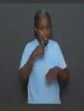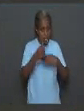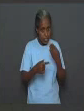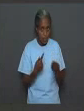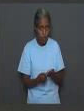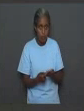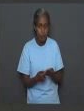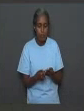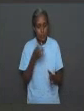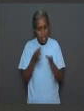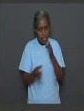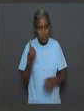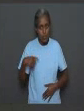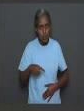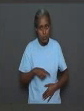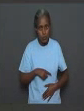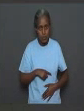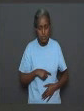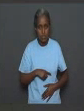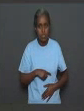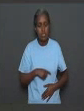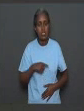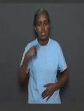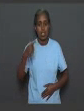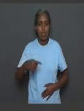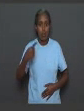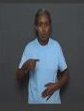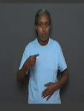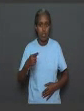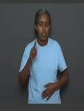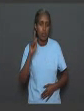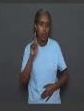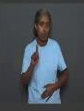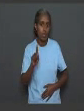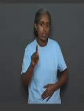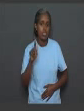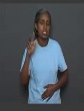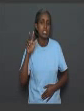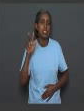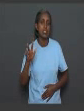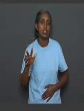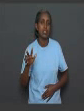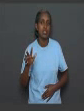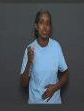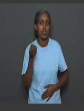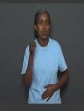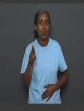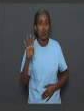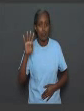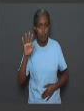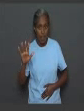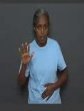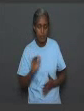Therefore, if we succeed in rolling a 1, 3, or